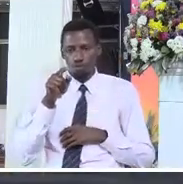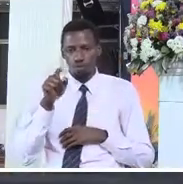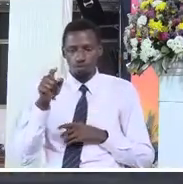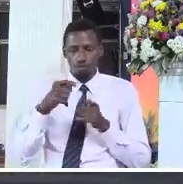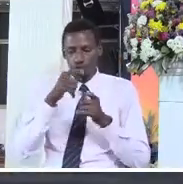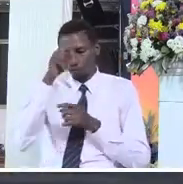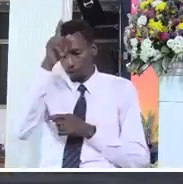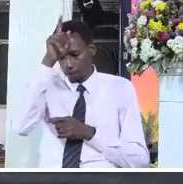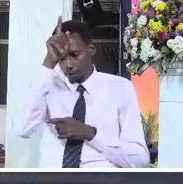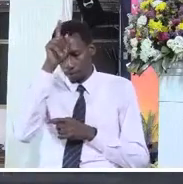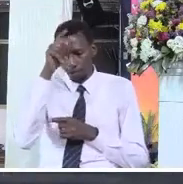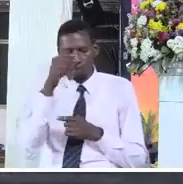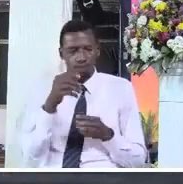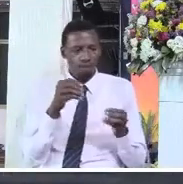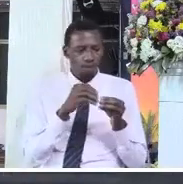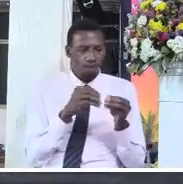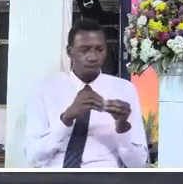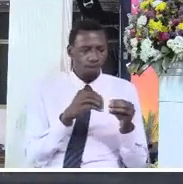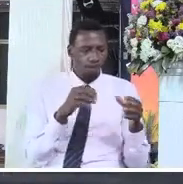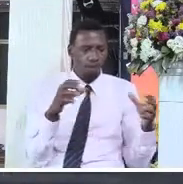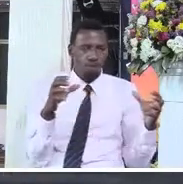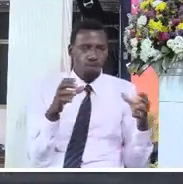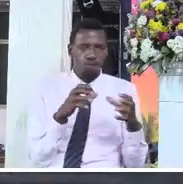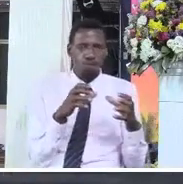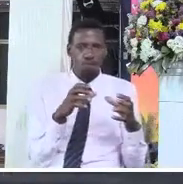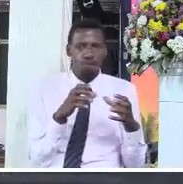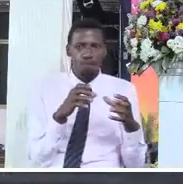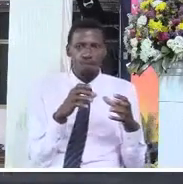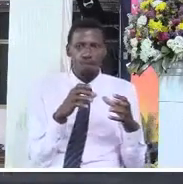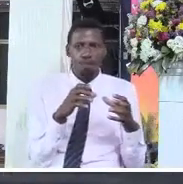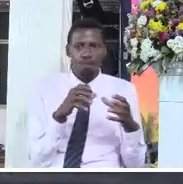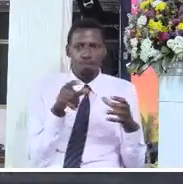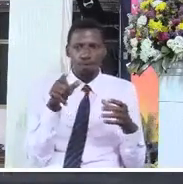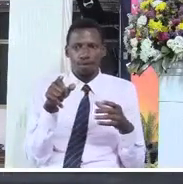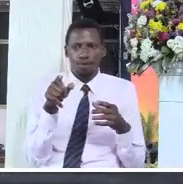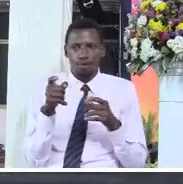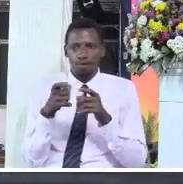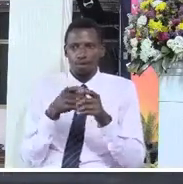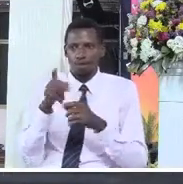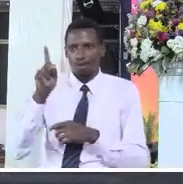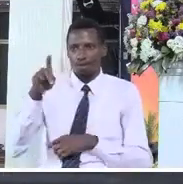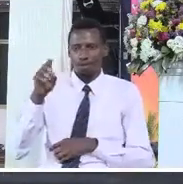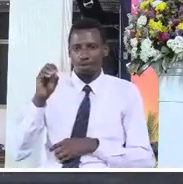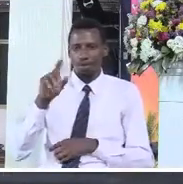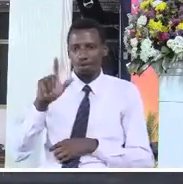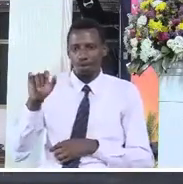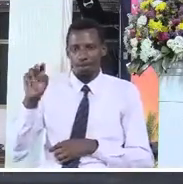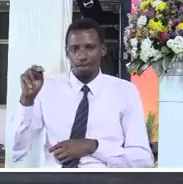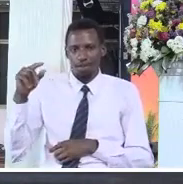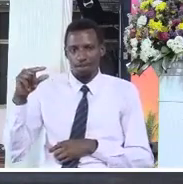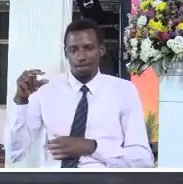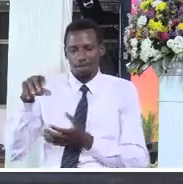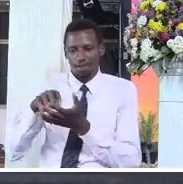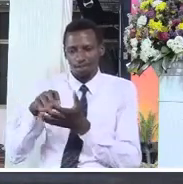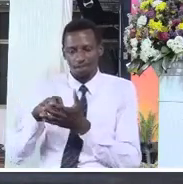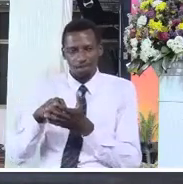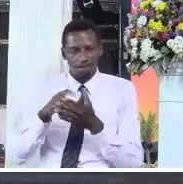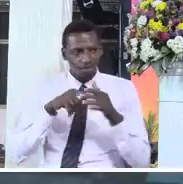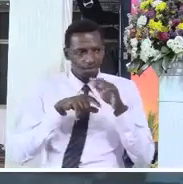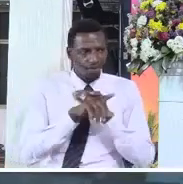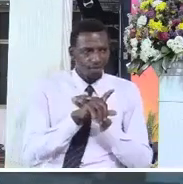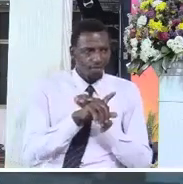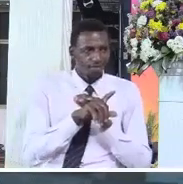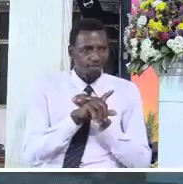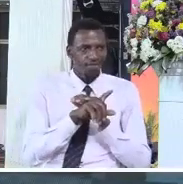to a group of schools, while for you, you came from a polling station in the name of a school. So you find that kind